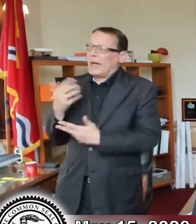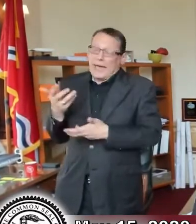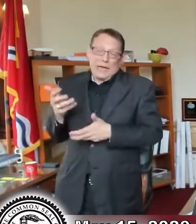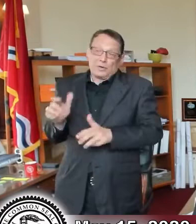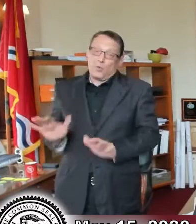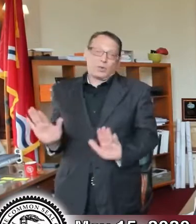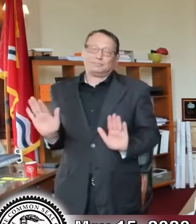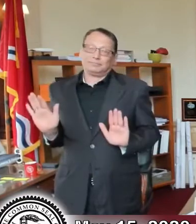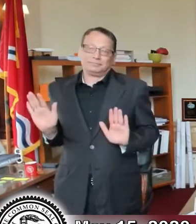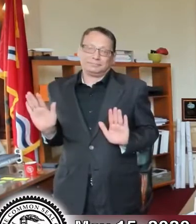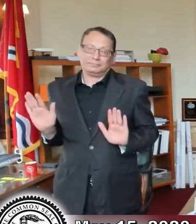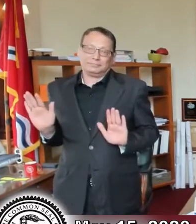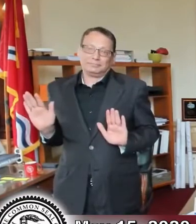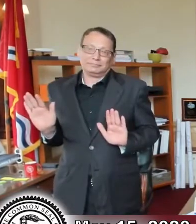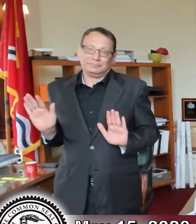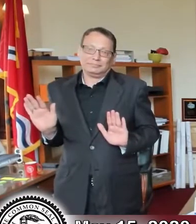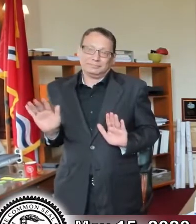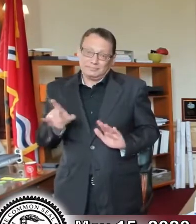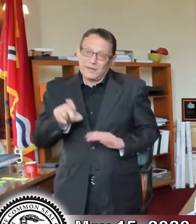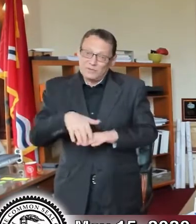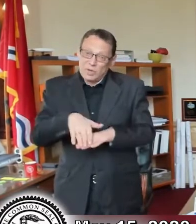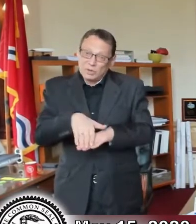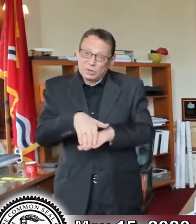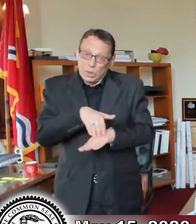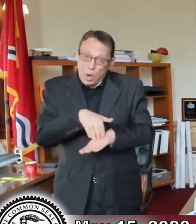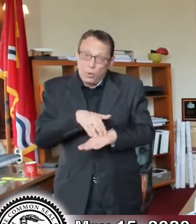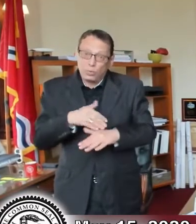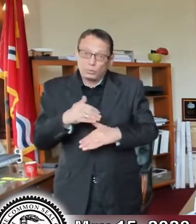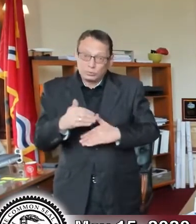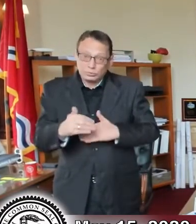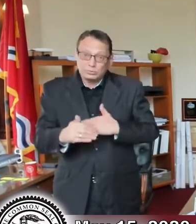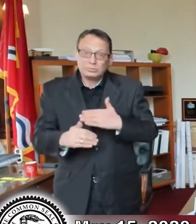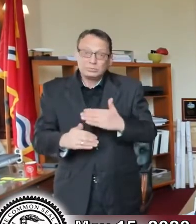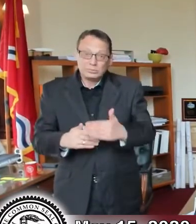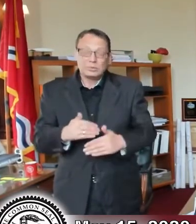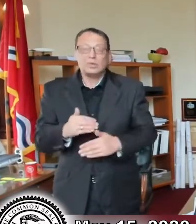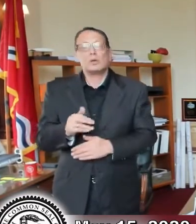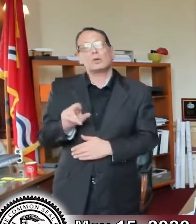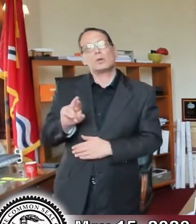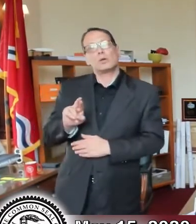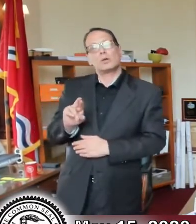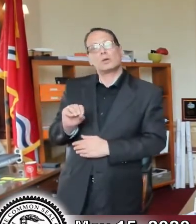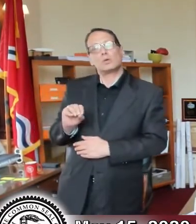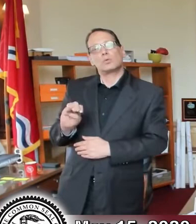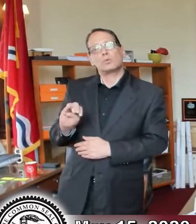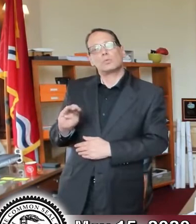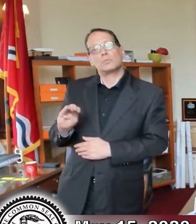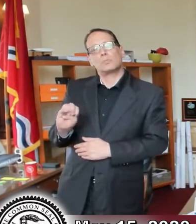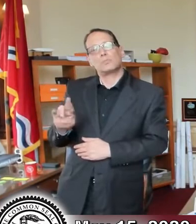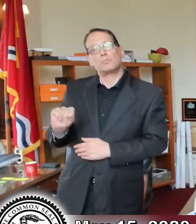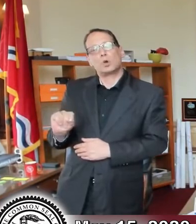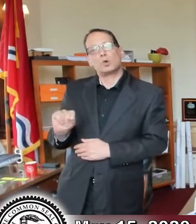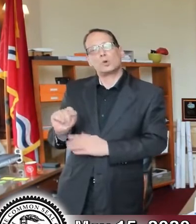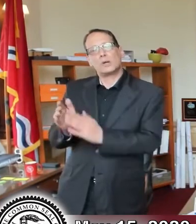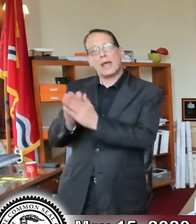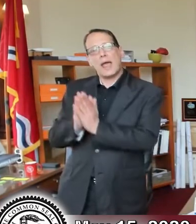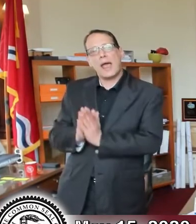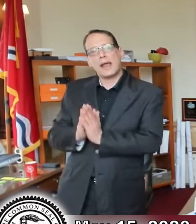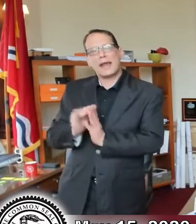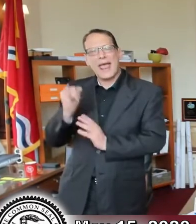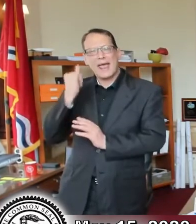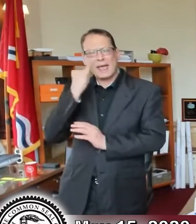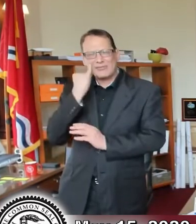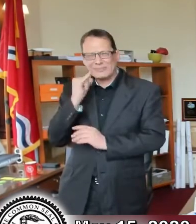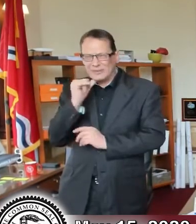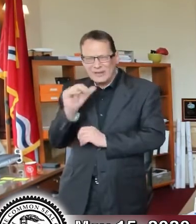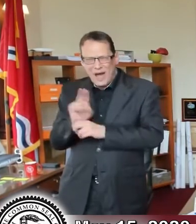of you want to do that. So we got to go slow on this. Robert's question is, what do we do if we see someone not